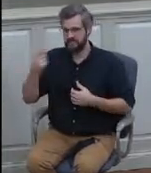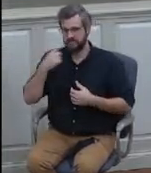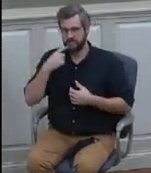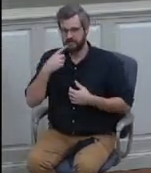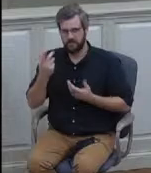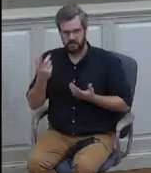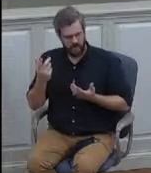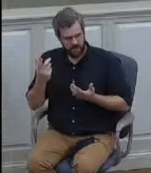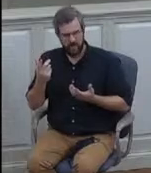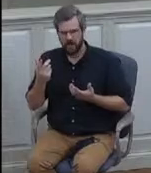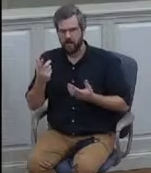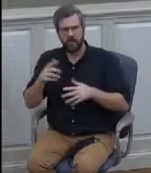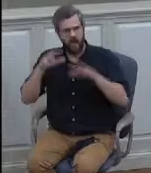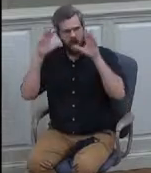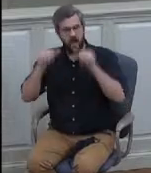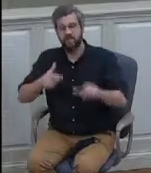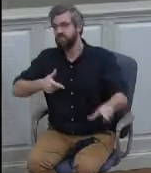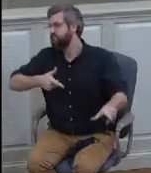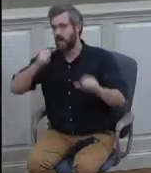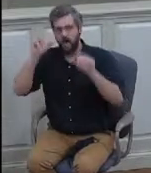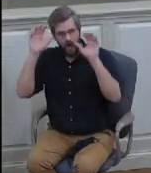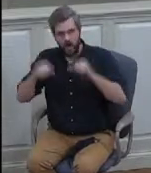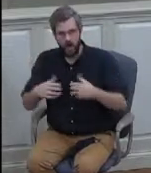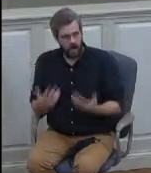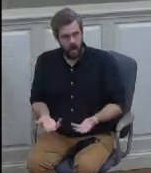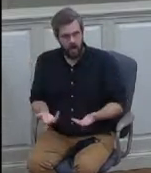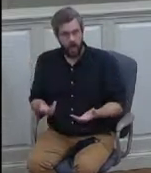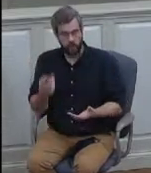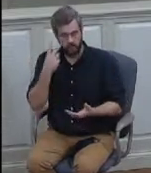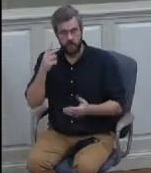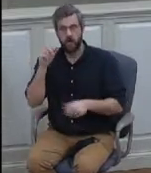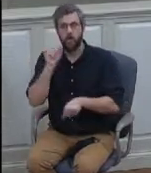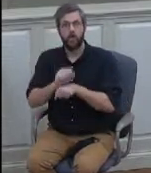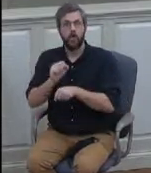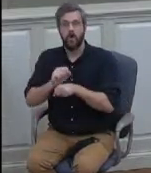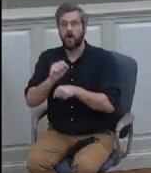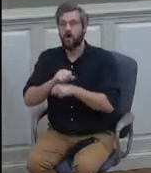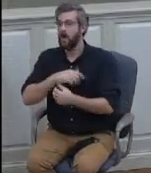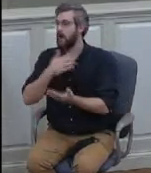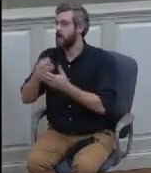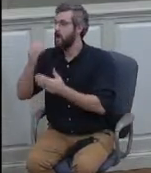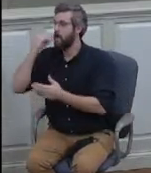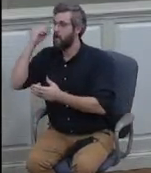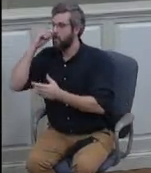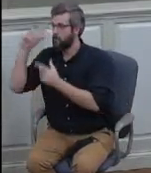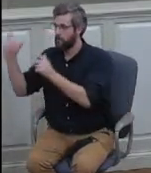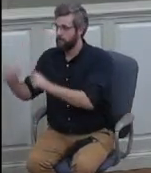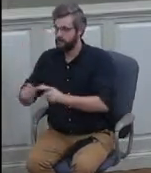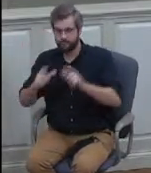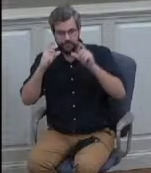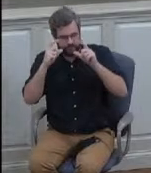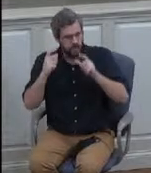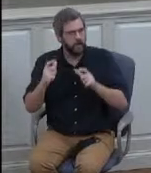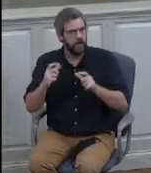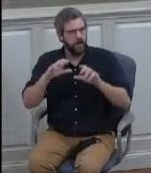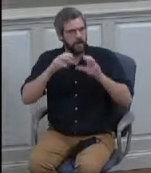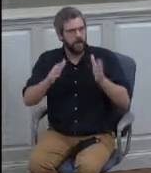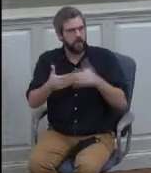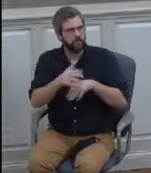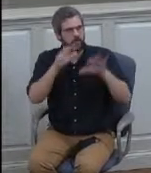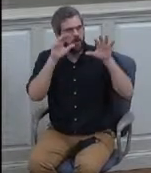they took it down too quickly. So we saw them working on it. We went home and got our cameras and stuff and came back, and our classroom was